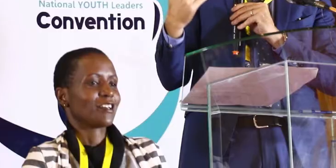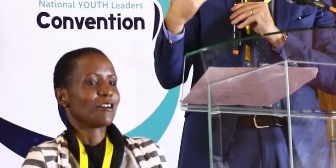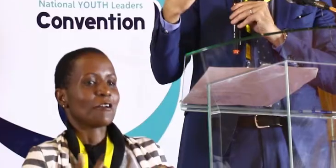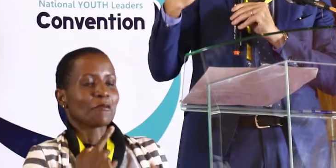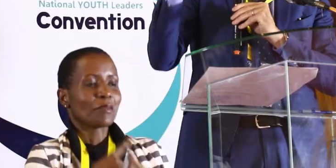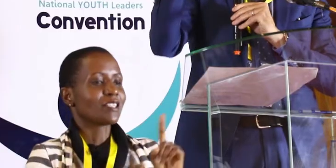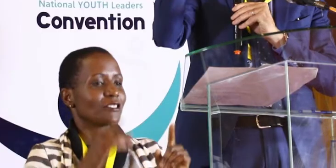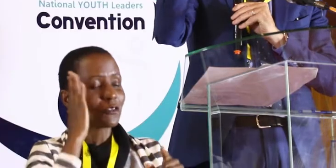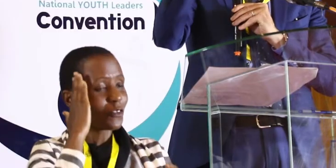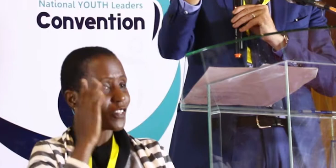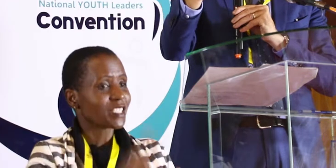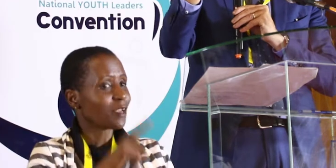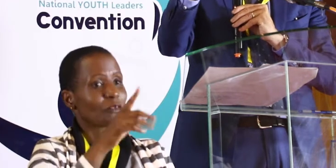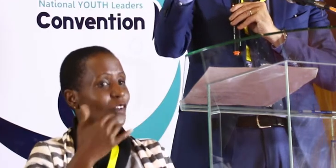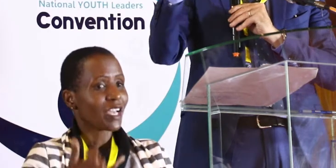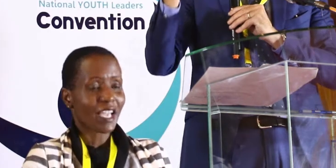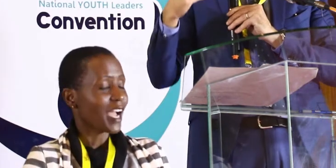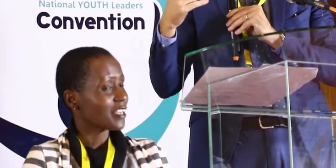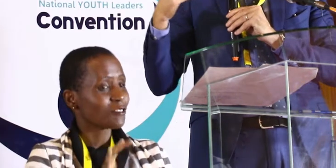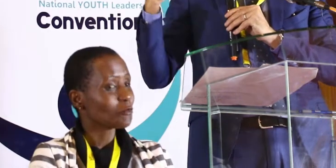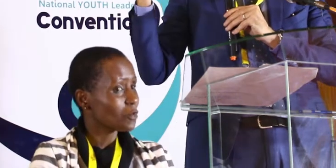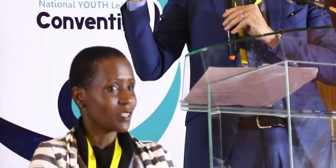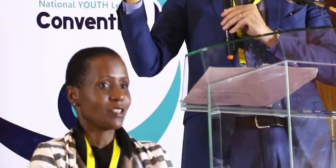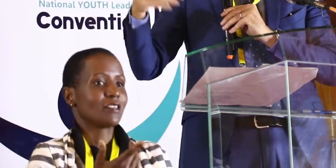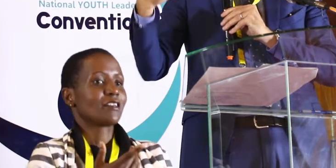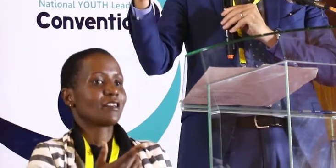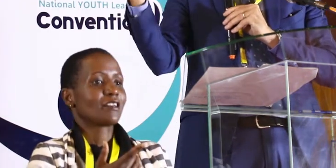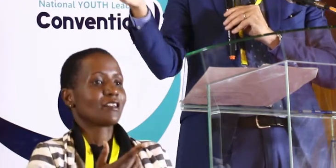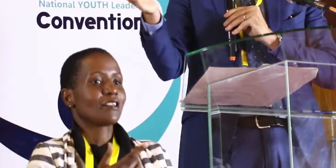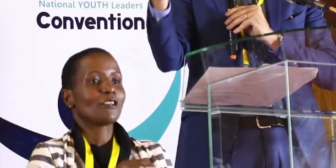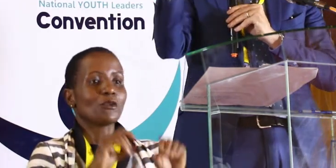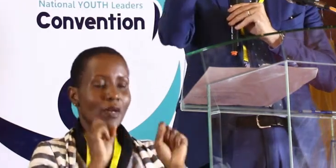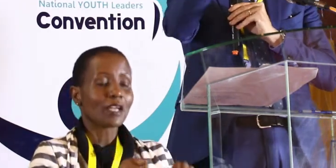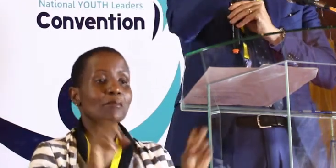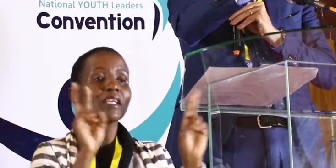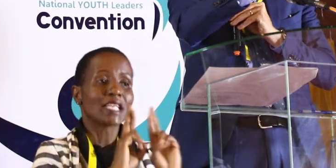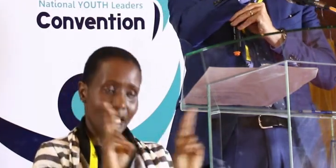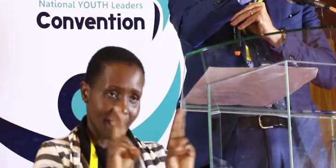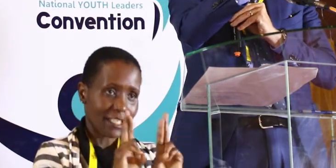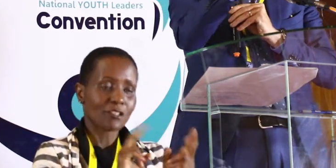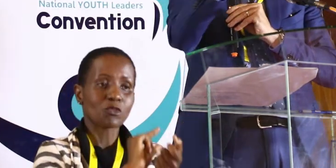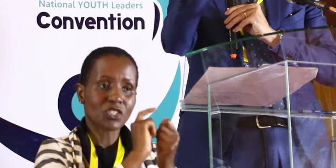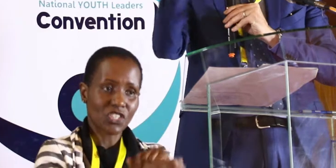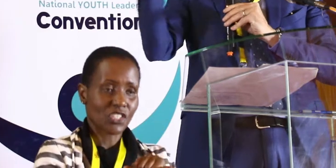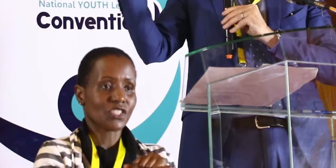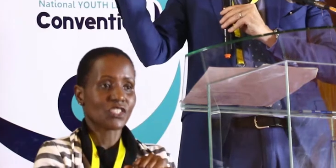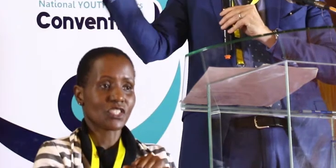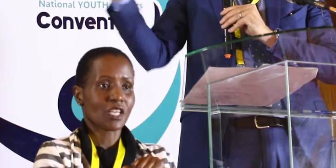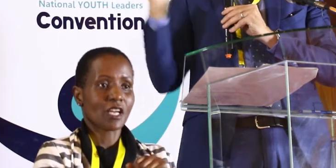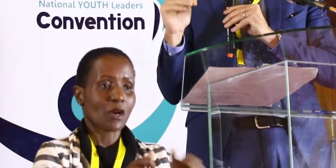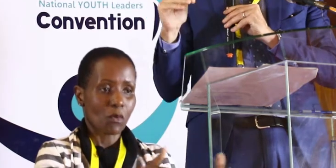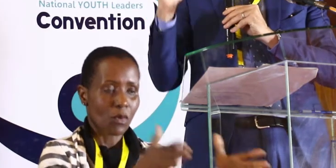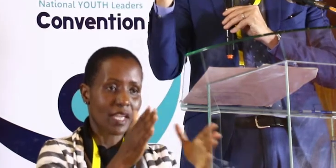being young is being adaptive, is being ready to change a pathway if